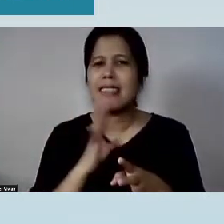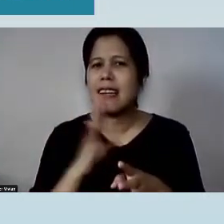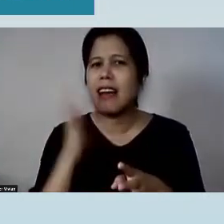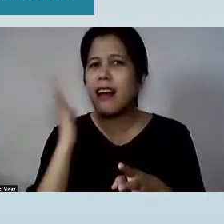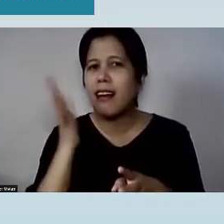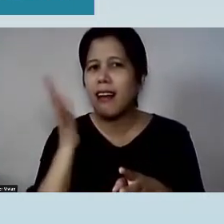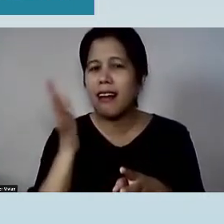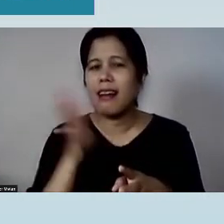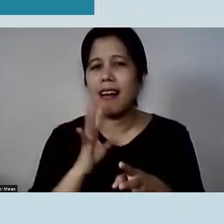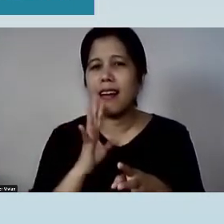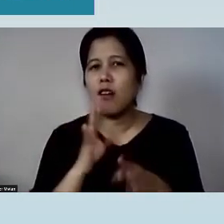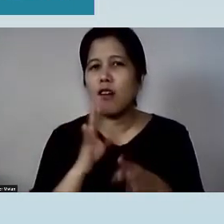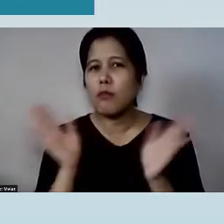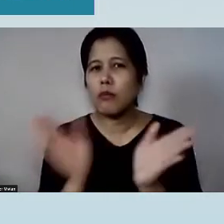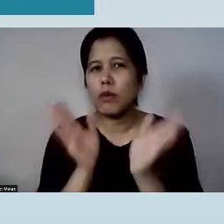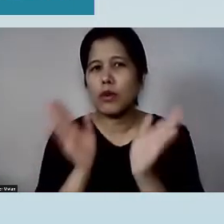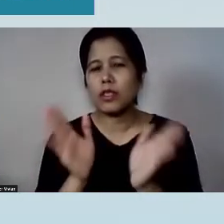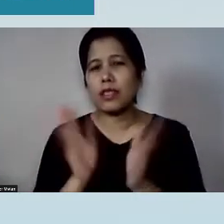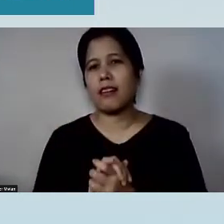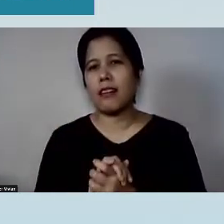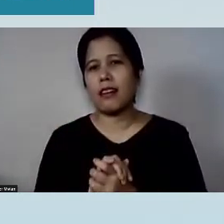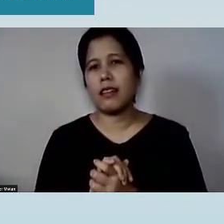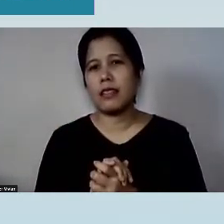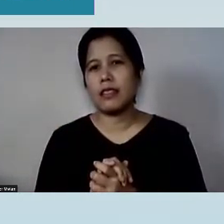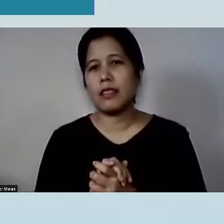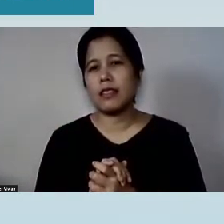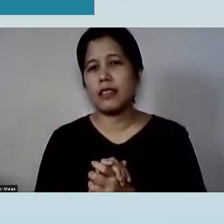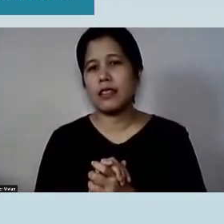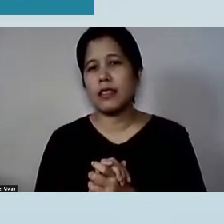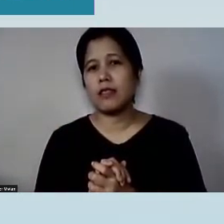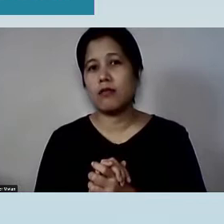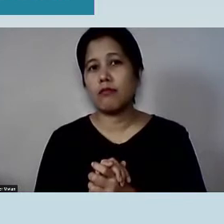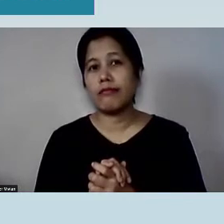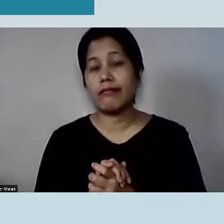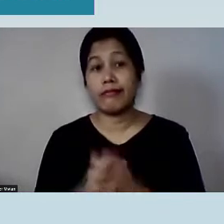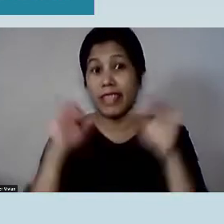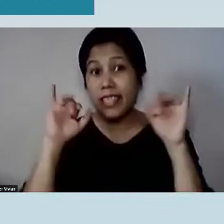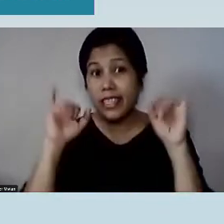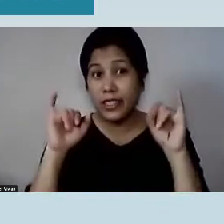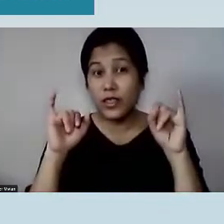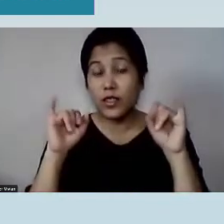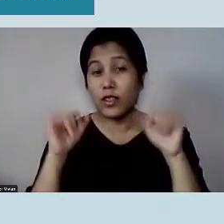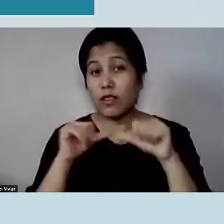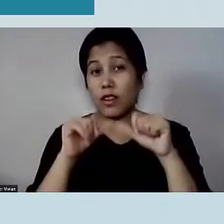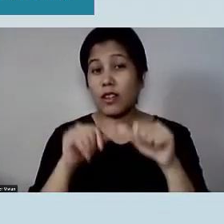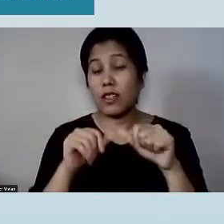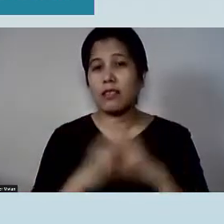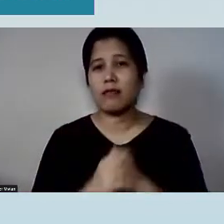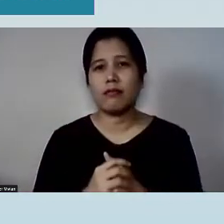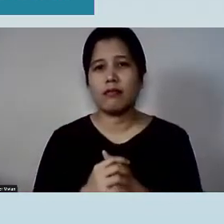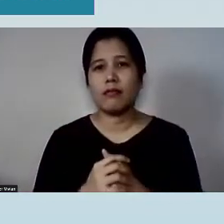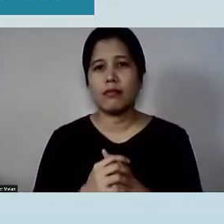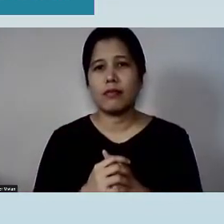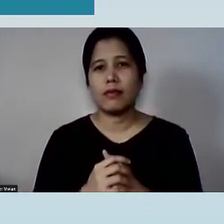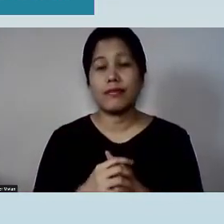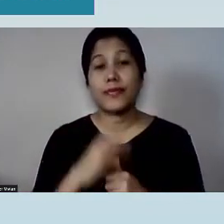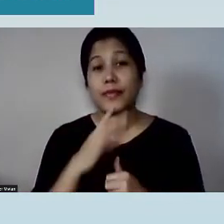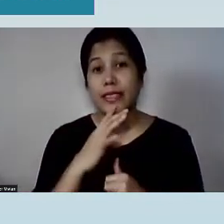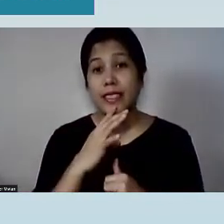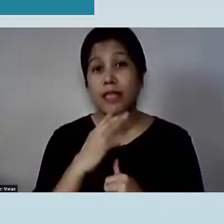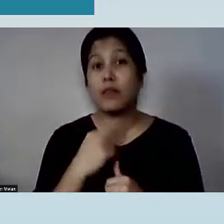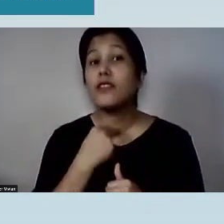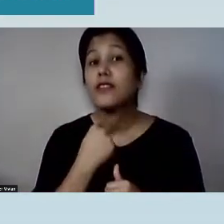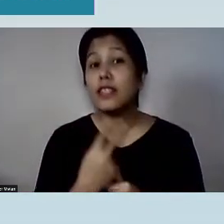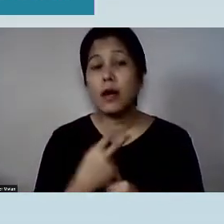just pushing our issues forward, right? Frequently making disruptive noises, ha-ham-ham